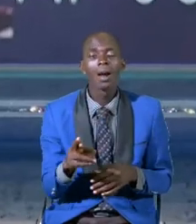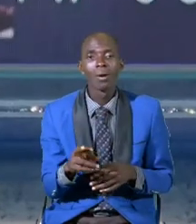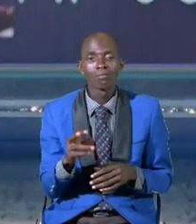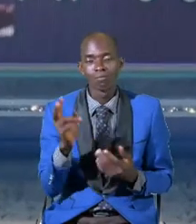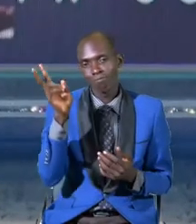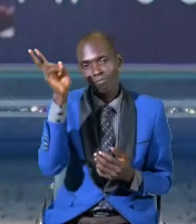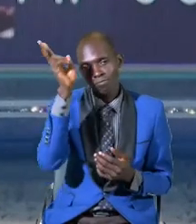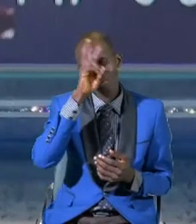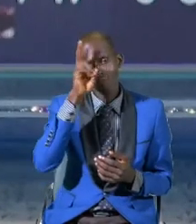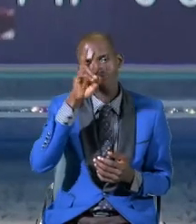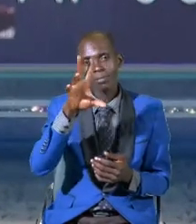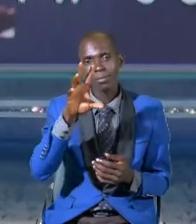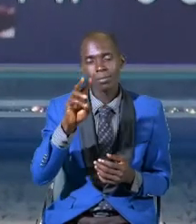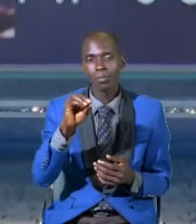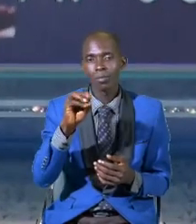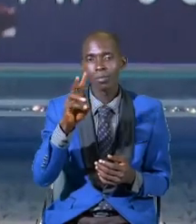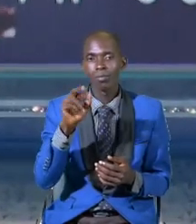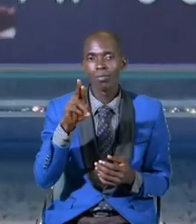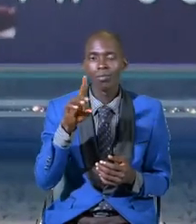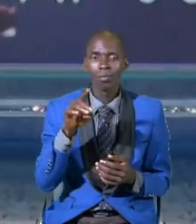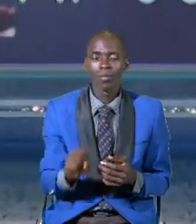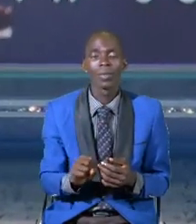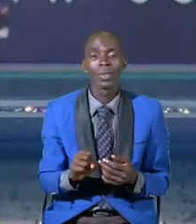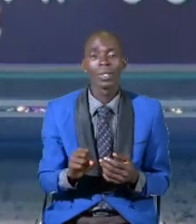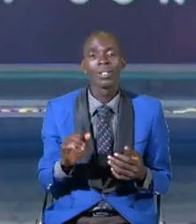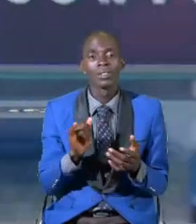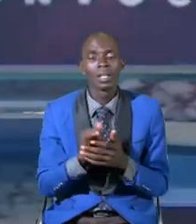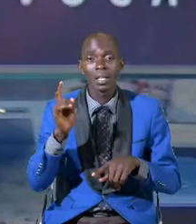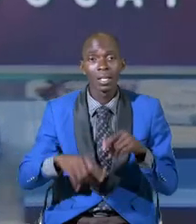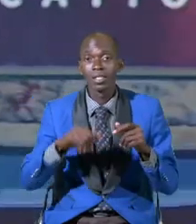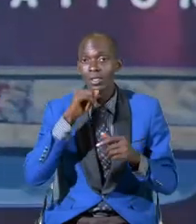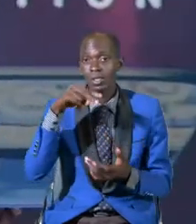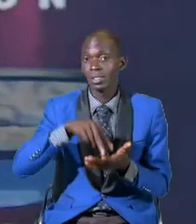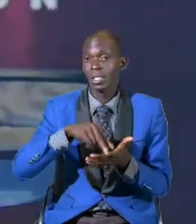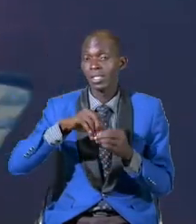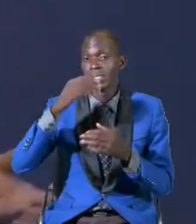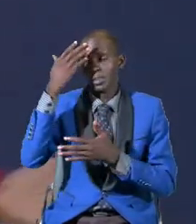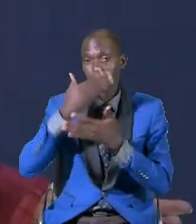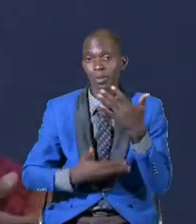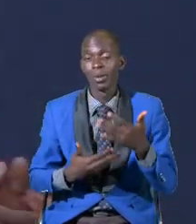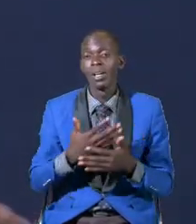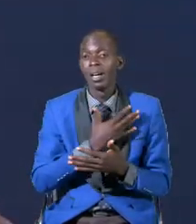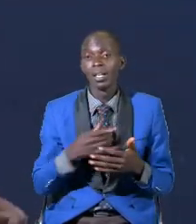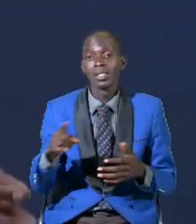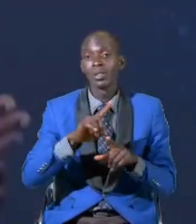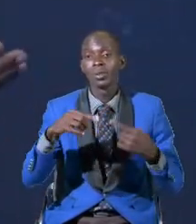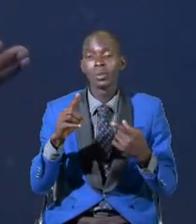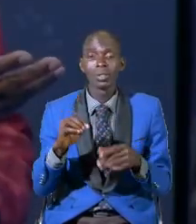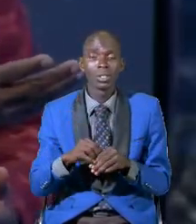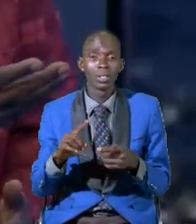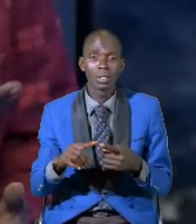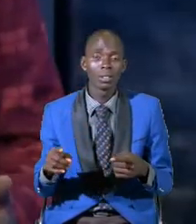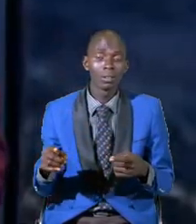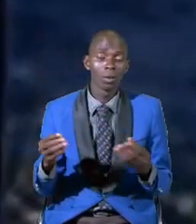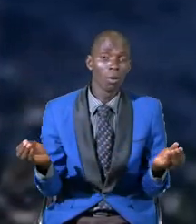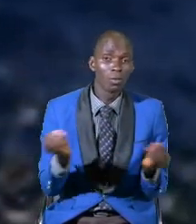the forerunner in canceling corruption. And they go to their offices and they go to their communities. They're